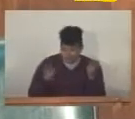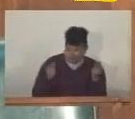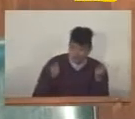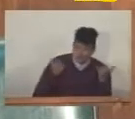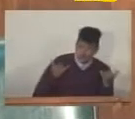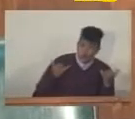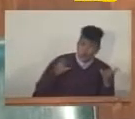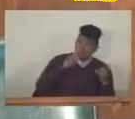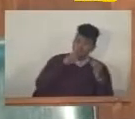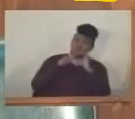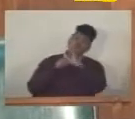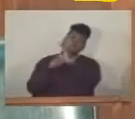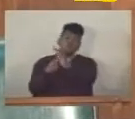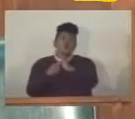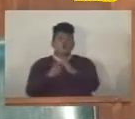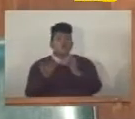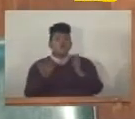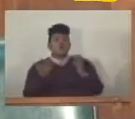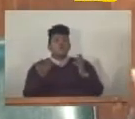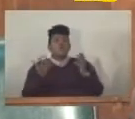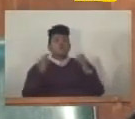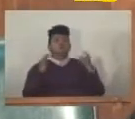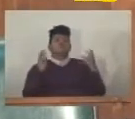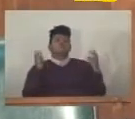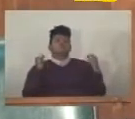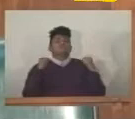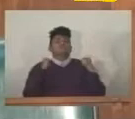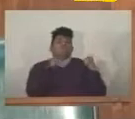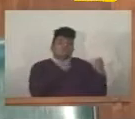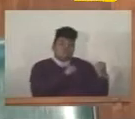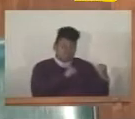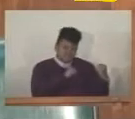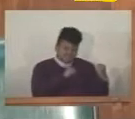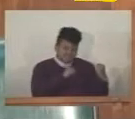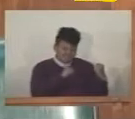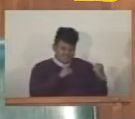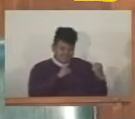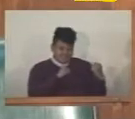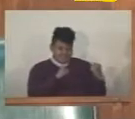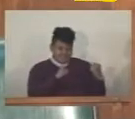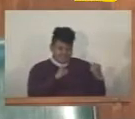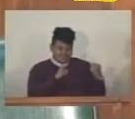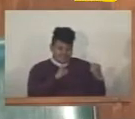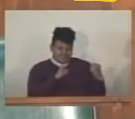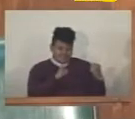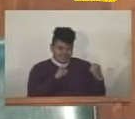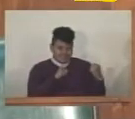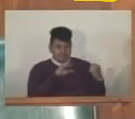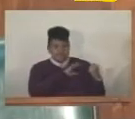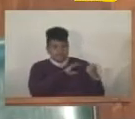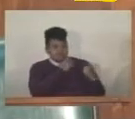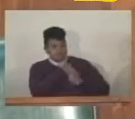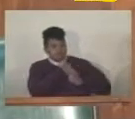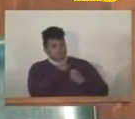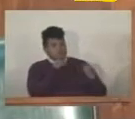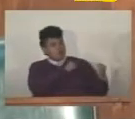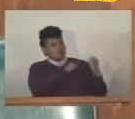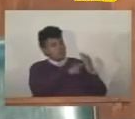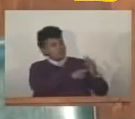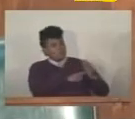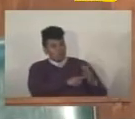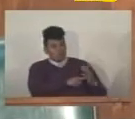to show the strength of the state. I've always felt that the